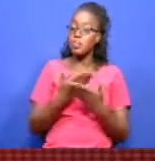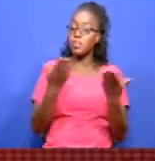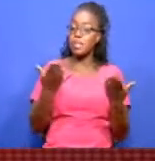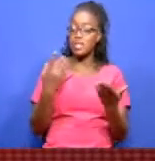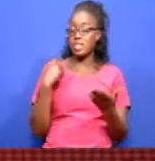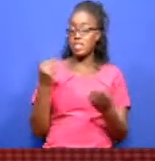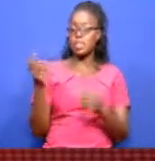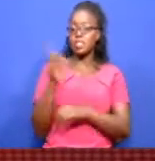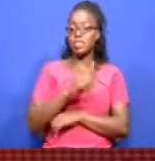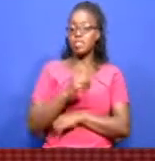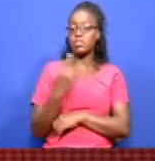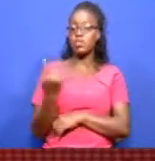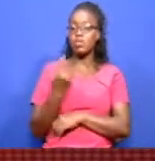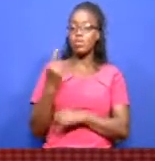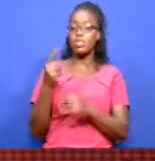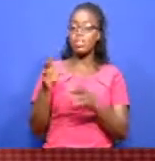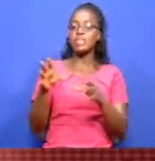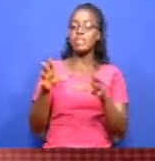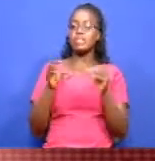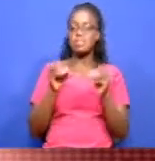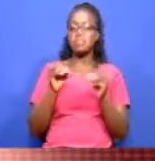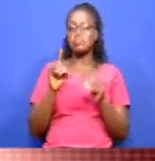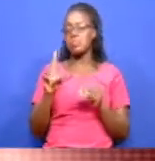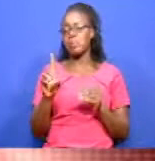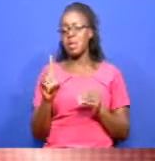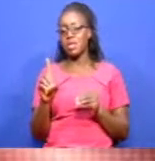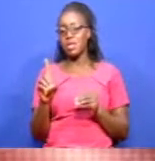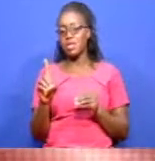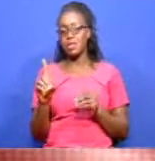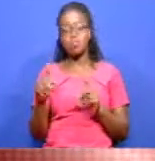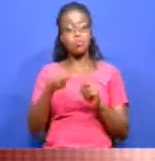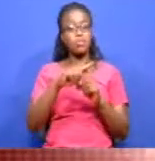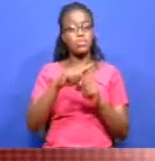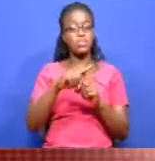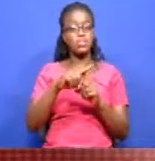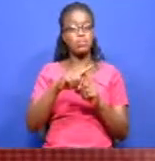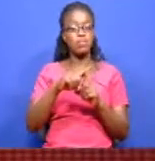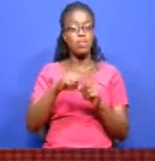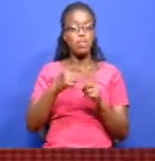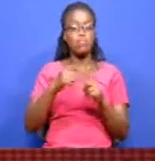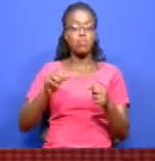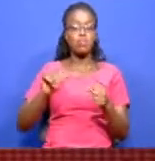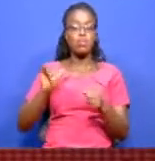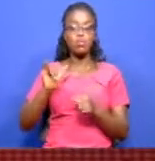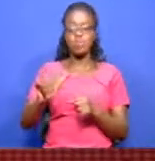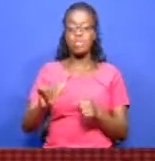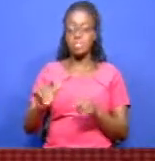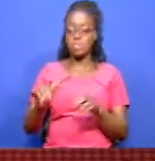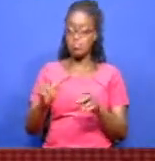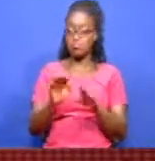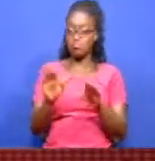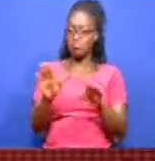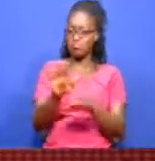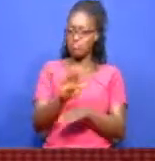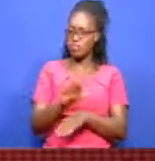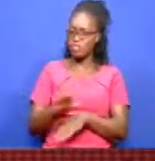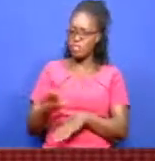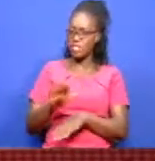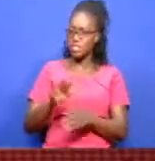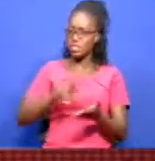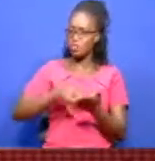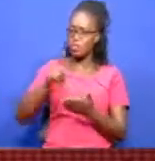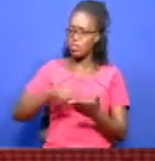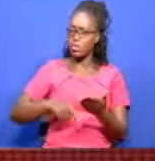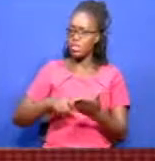we've only been receiving maybe one case of a positive case being recorded from the quarantine facilities, does it mean that the numbers there